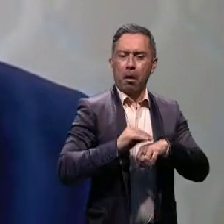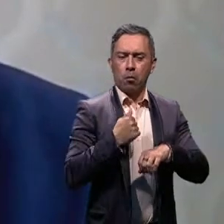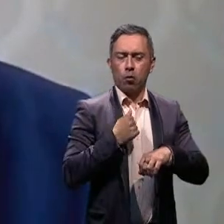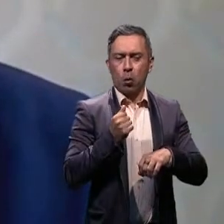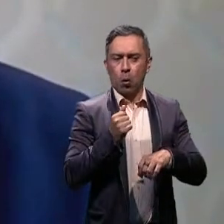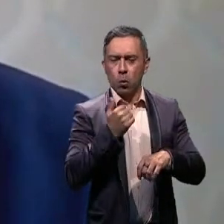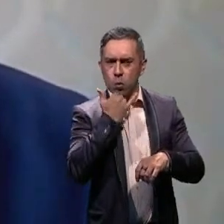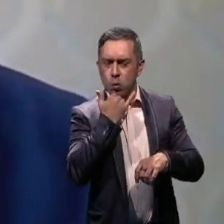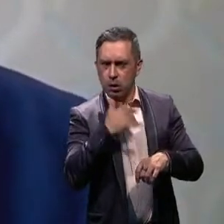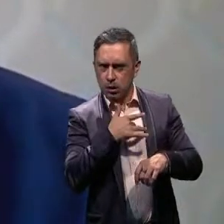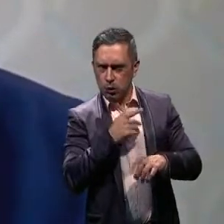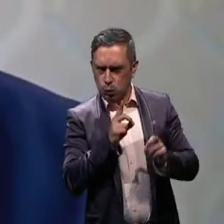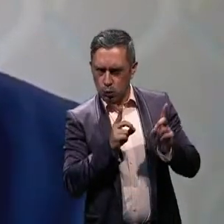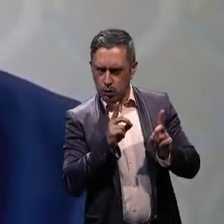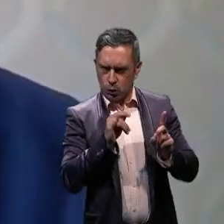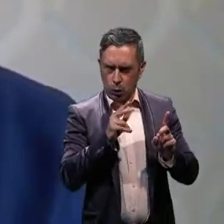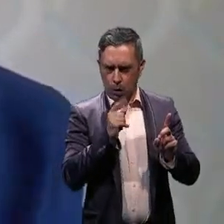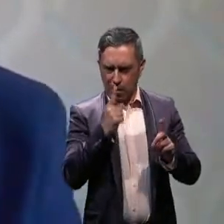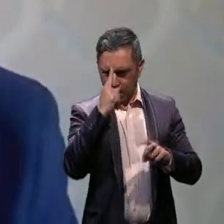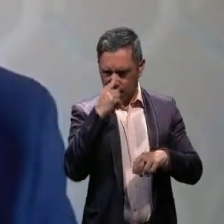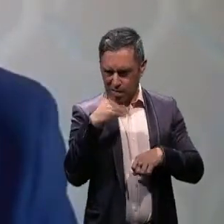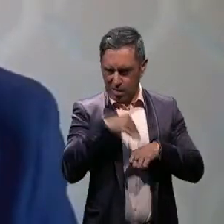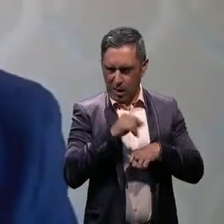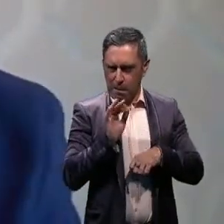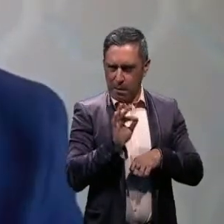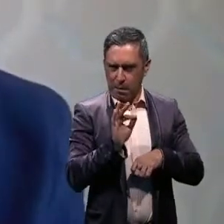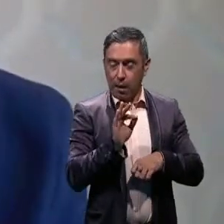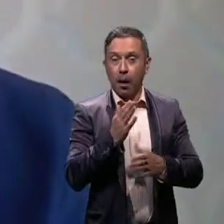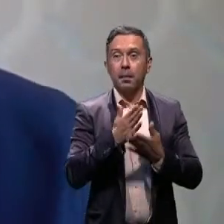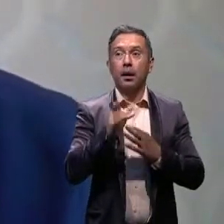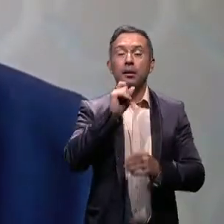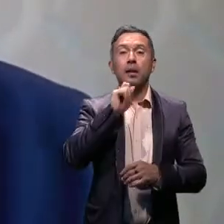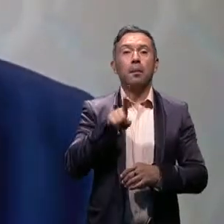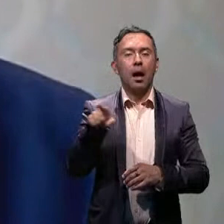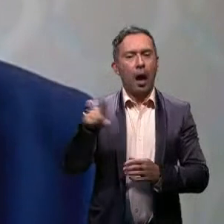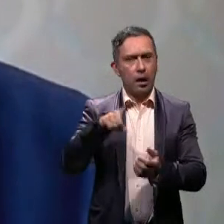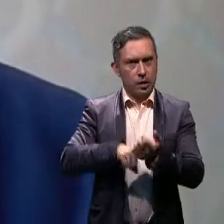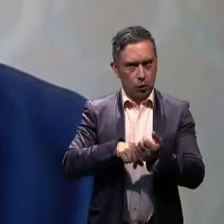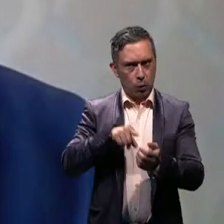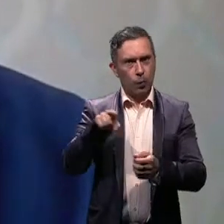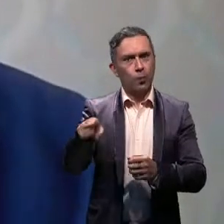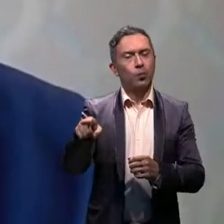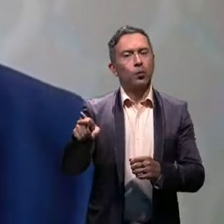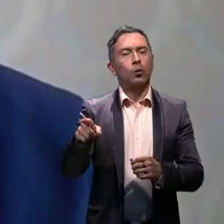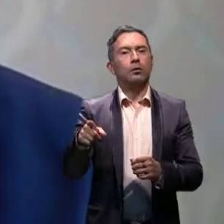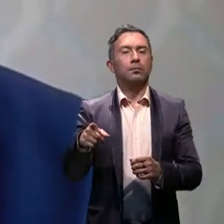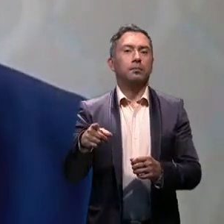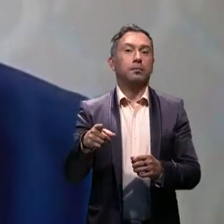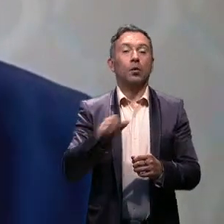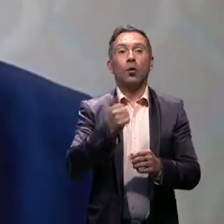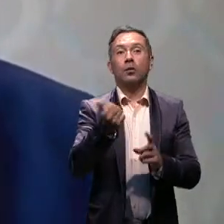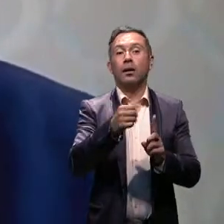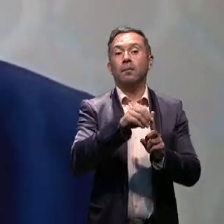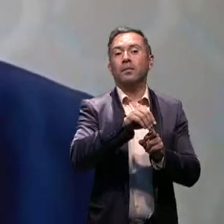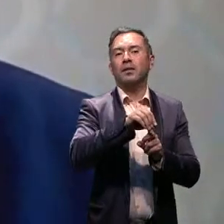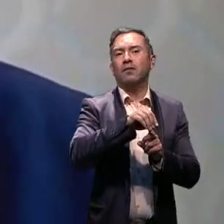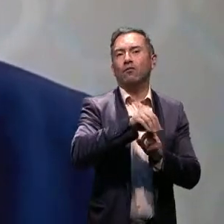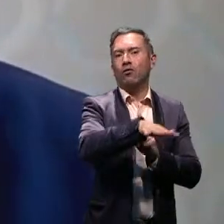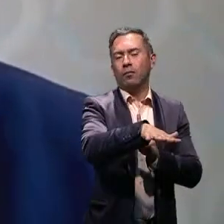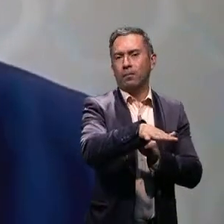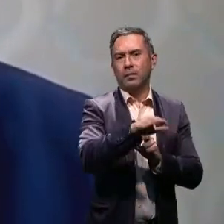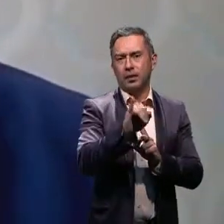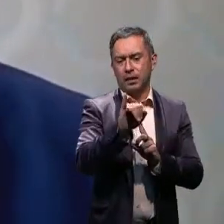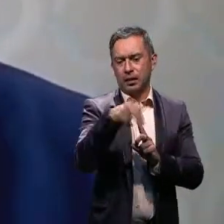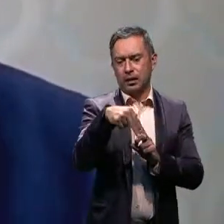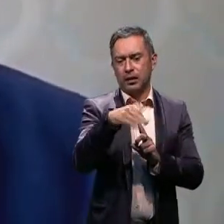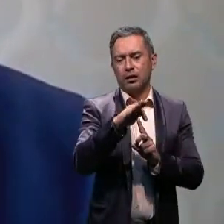these questioning or cast doubts on the election, and they are